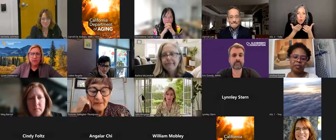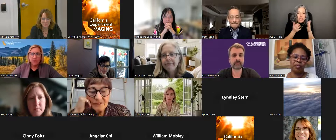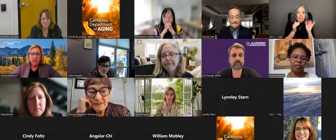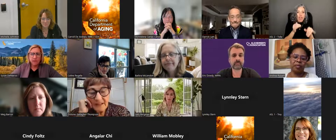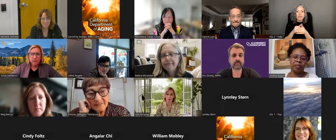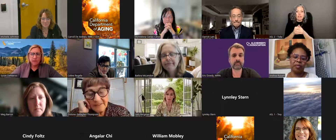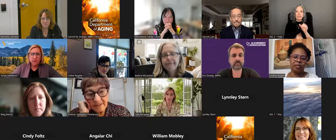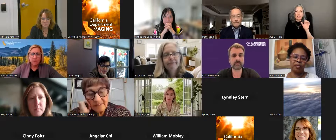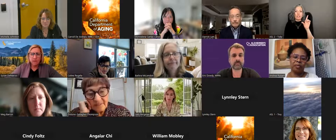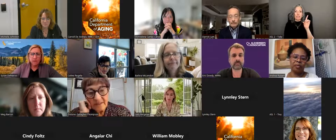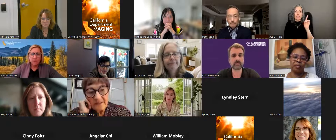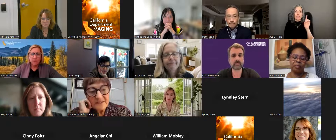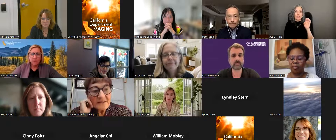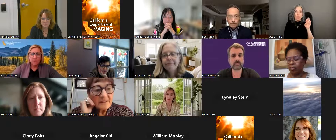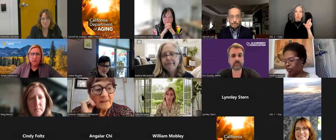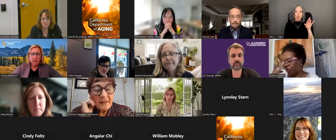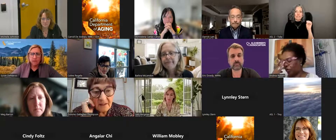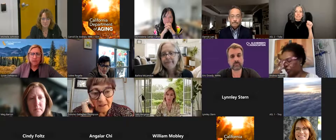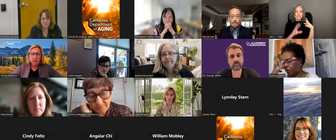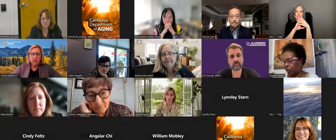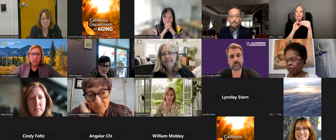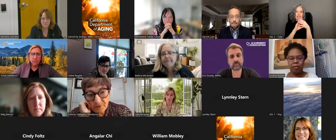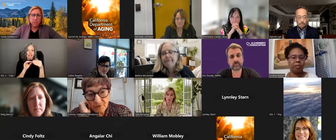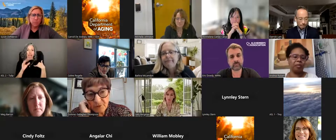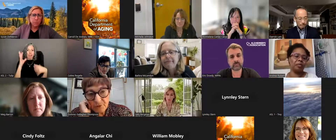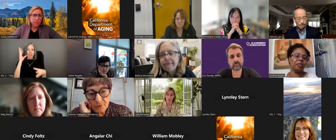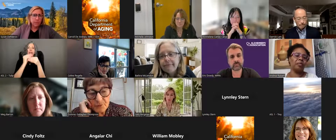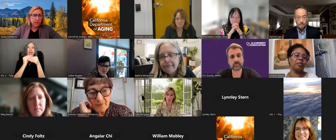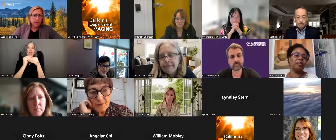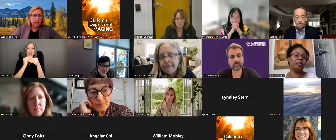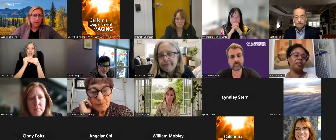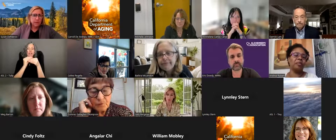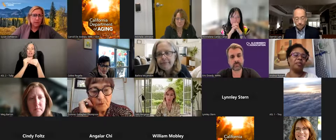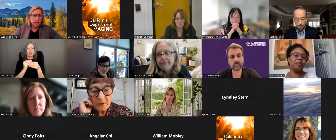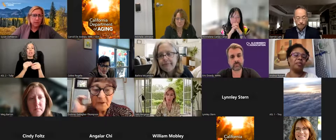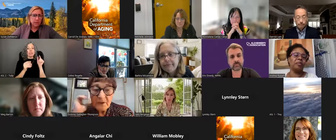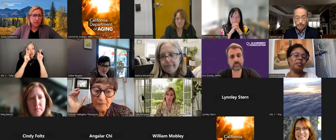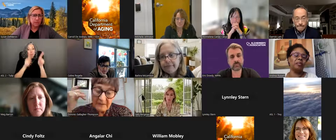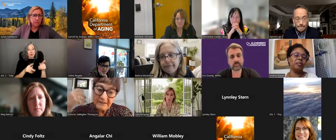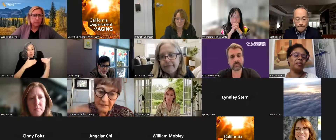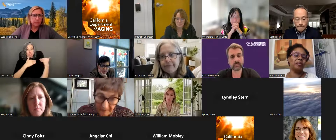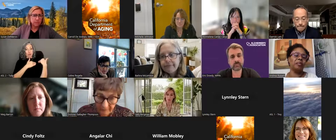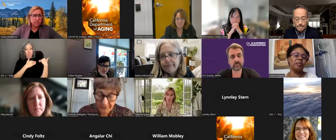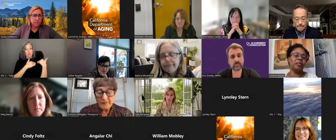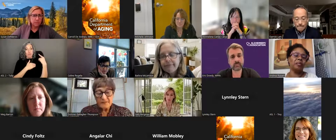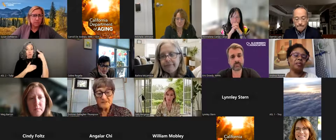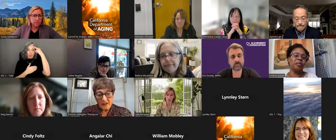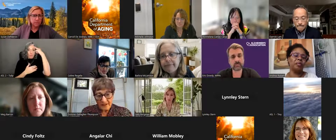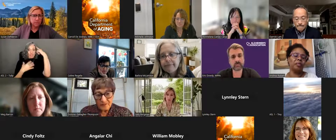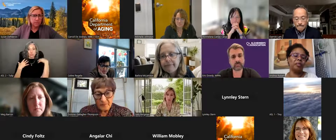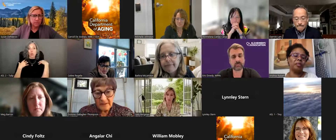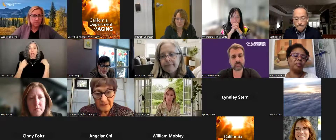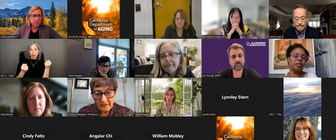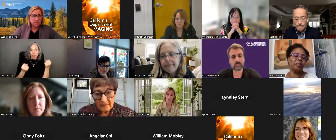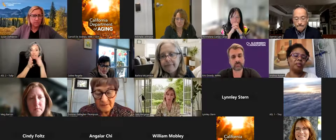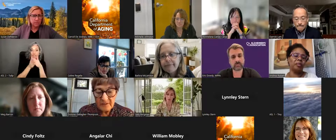comment actually to add to that, and that is that the person who's responsible for the mental health side